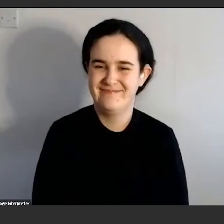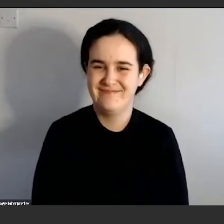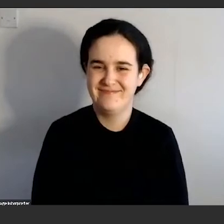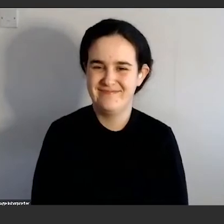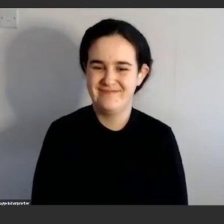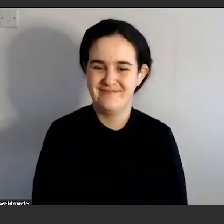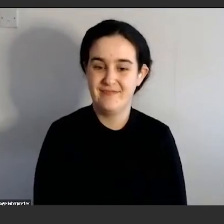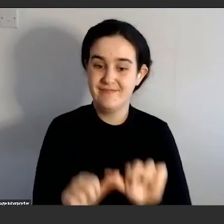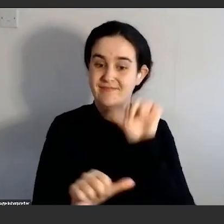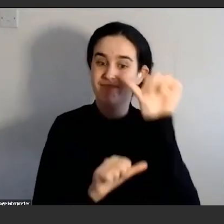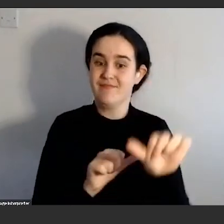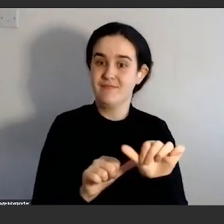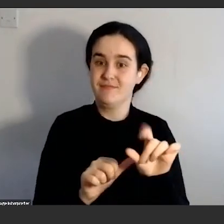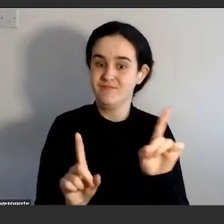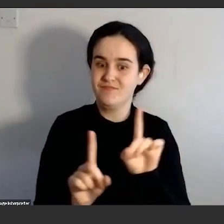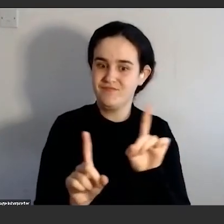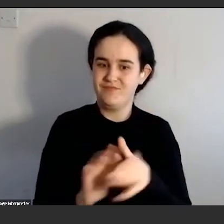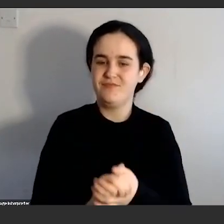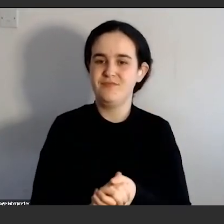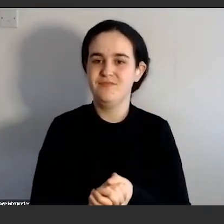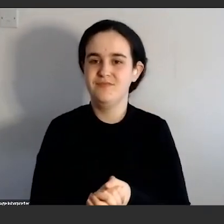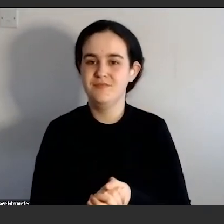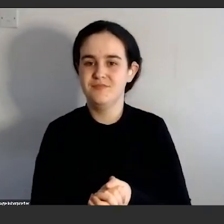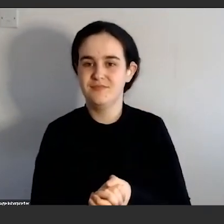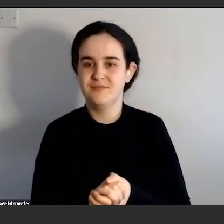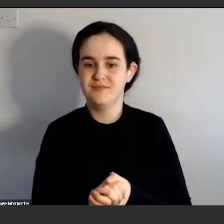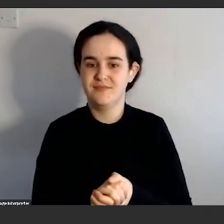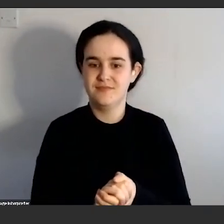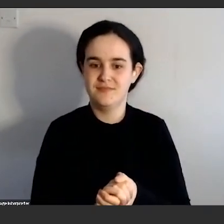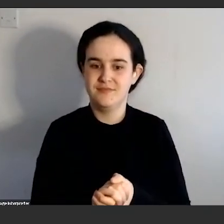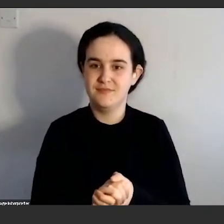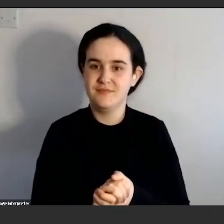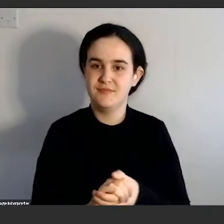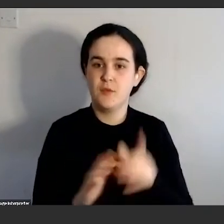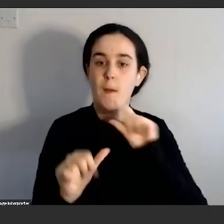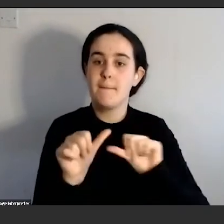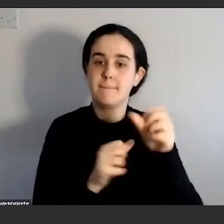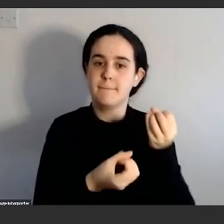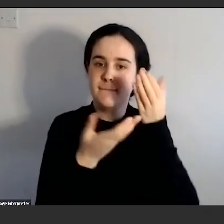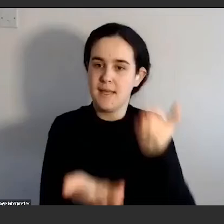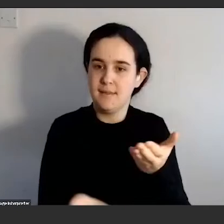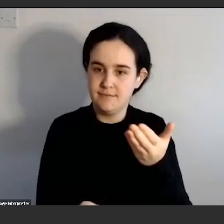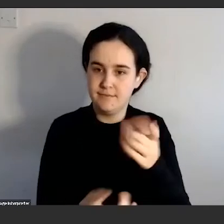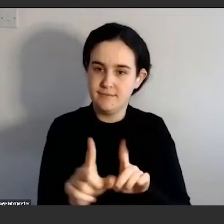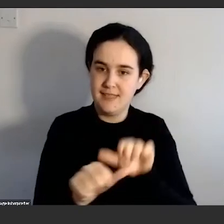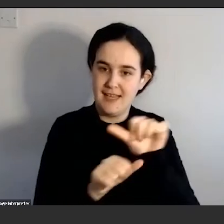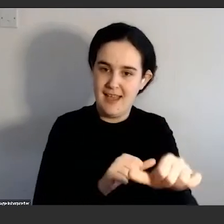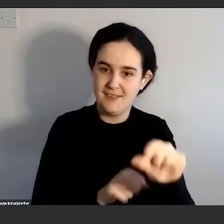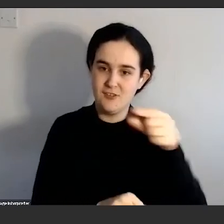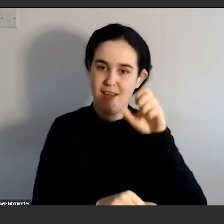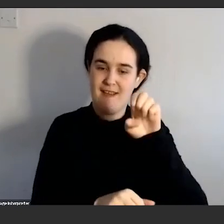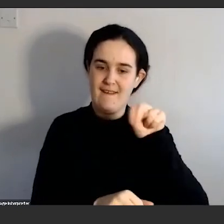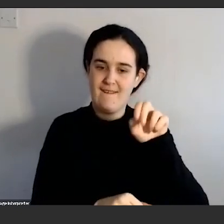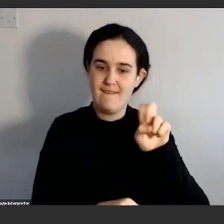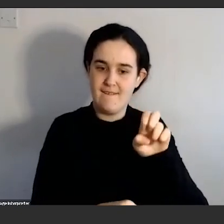Robert Mardini. Ciao. Come stai? Hello. Hi, good to see you. Penny. Nice to see